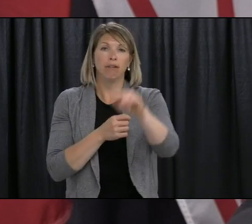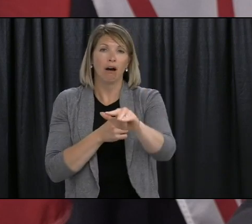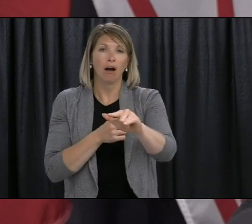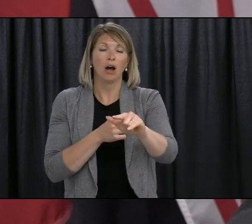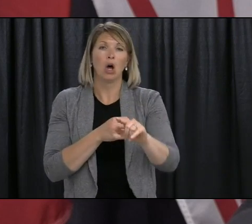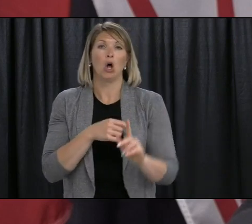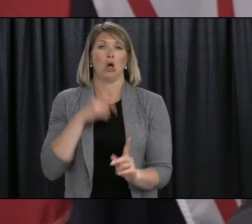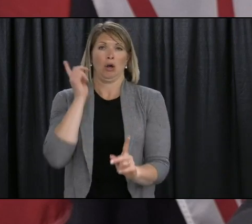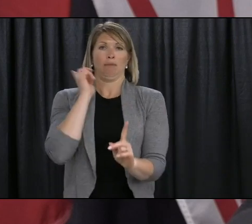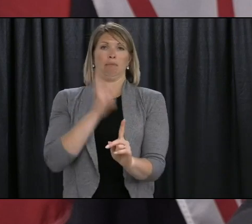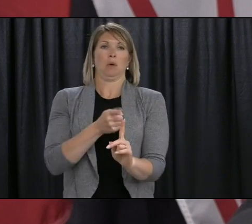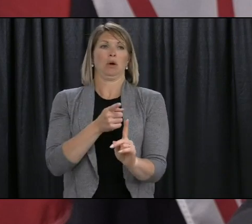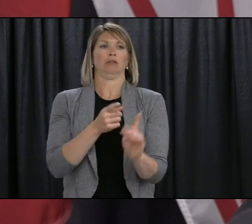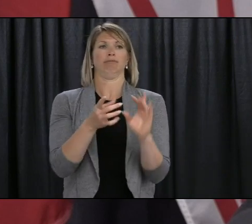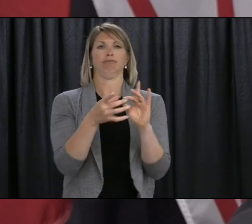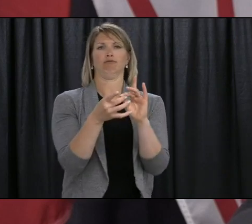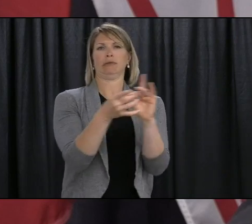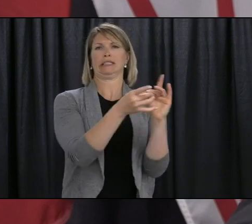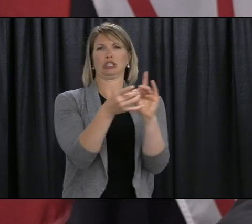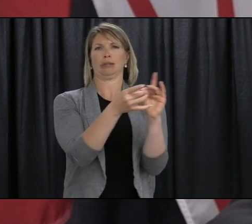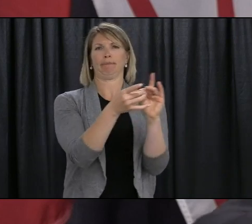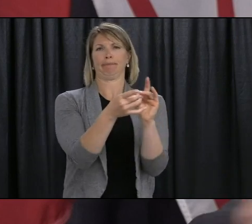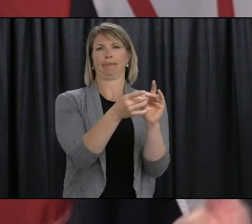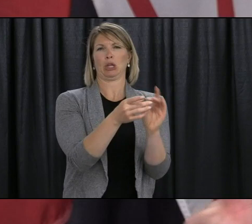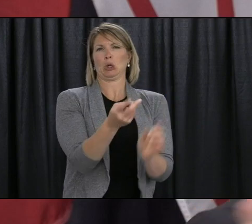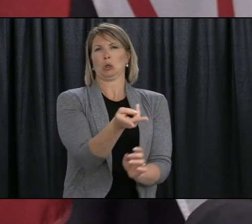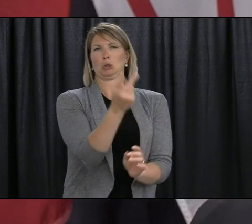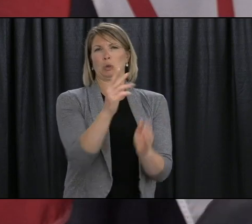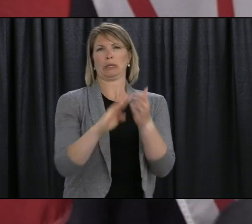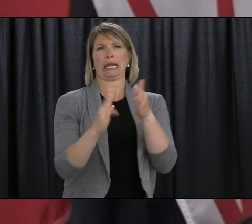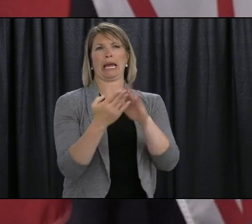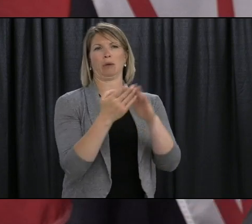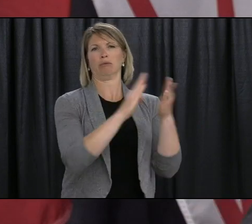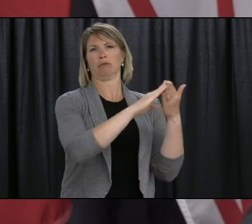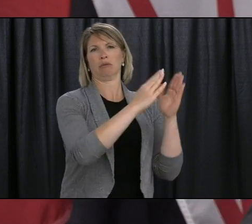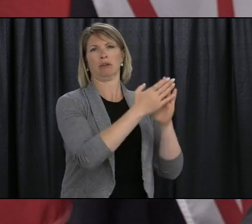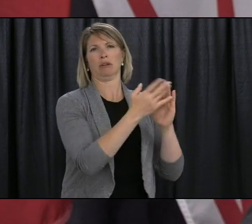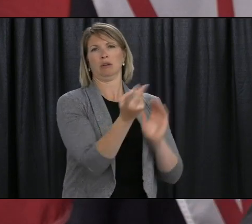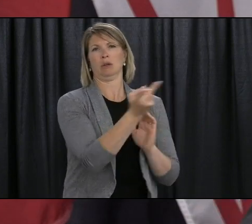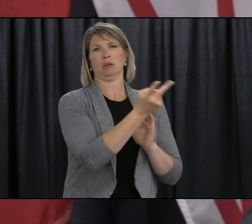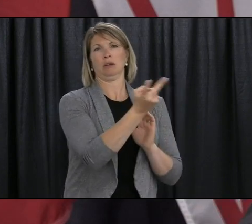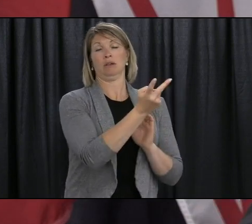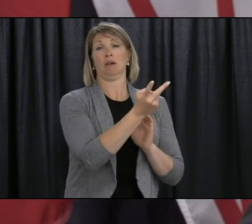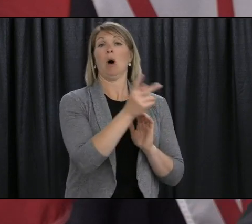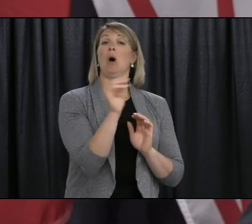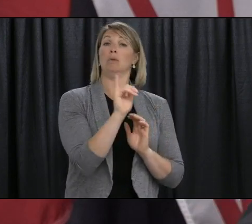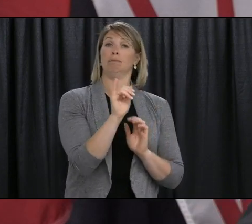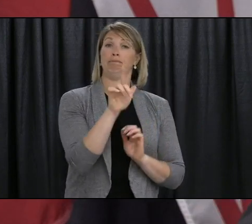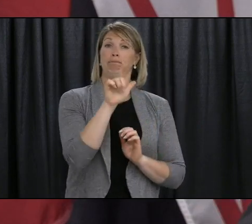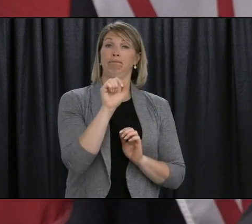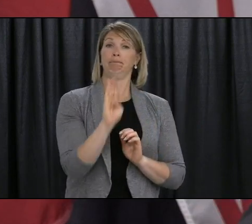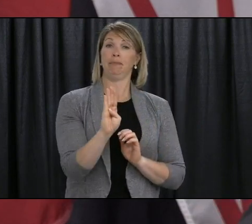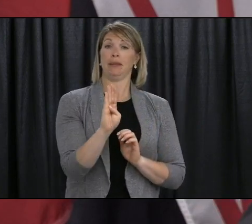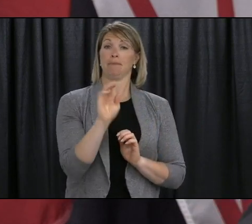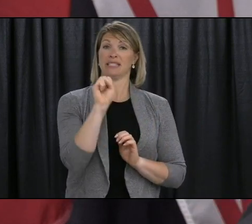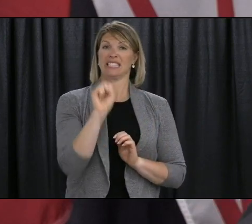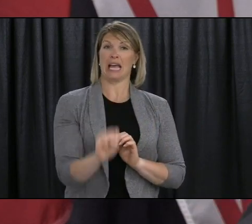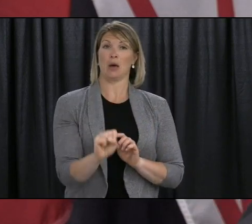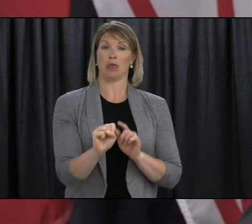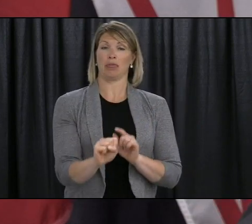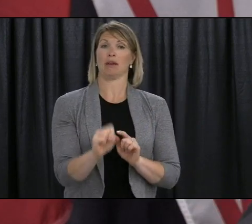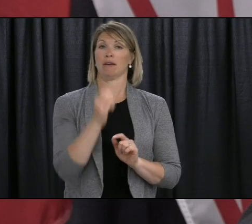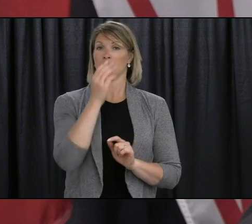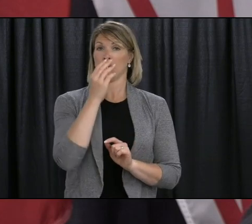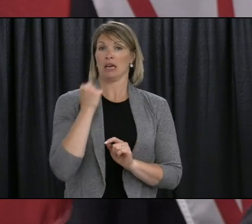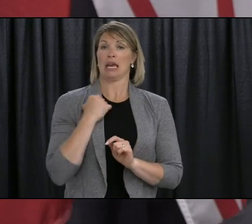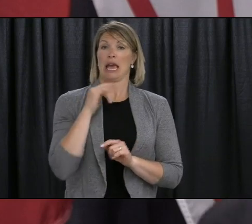relationship between the community of Fairmont and Lab West. Now then, by extension, of course, we move into Lab South, and we see almost the opposite. The airport's